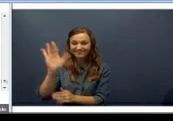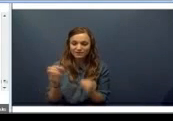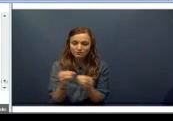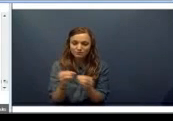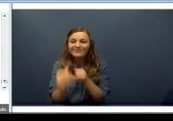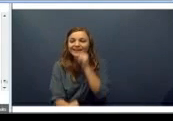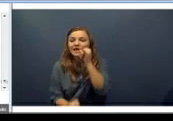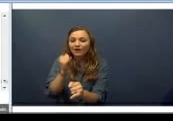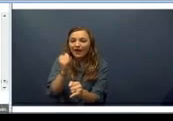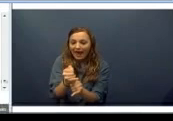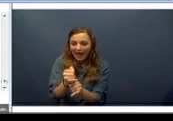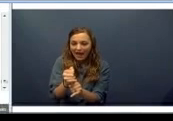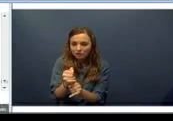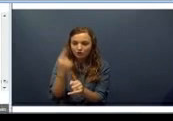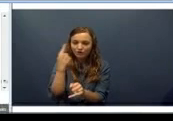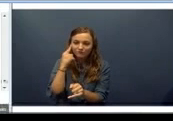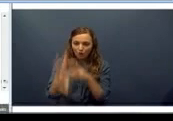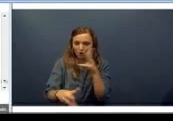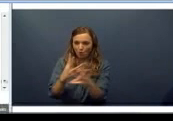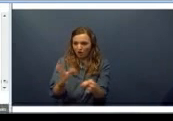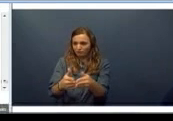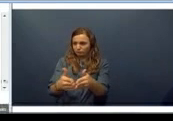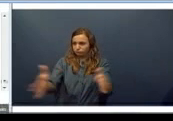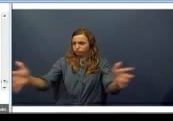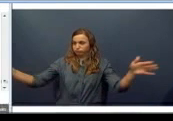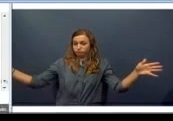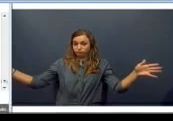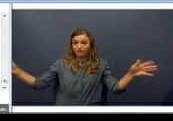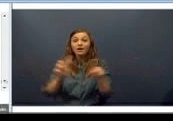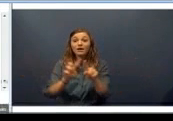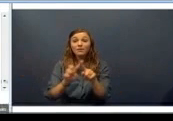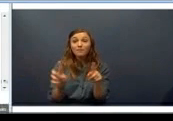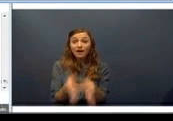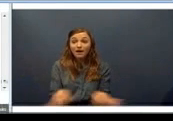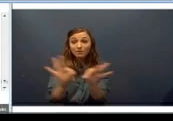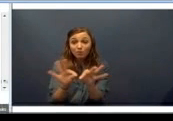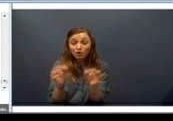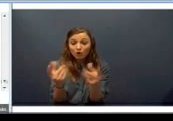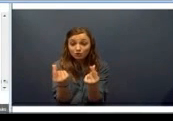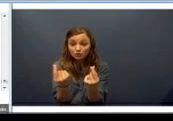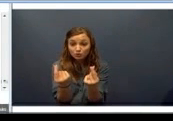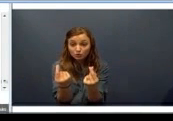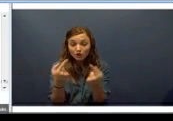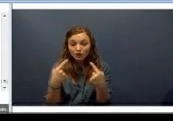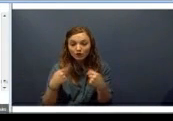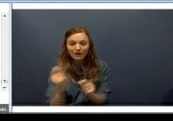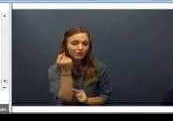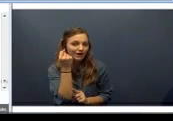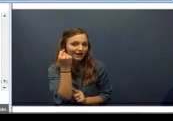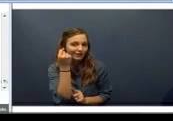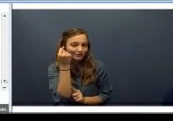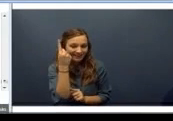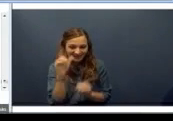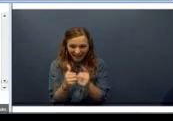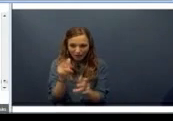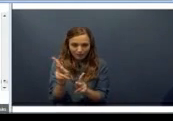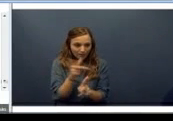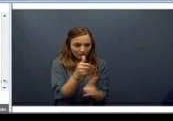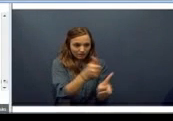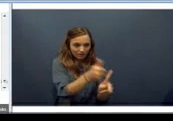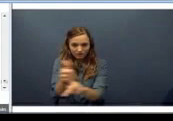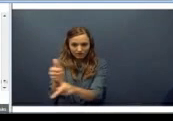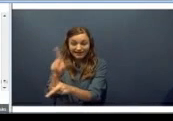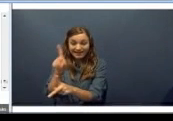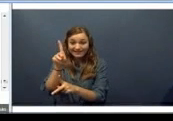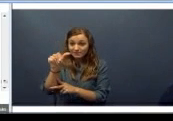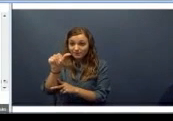an international guideline that's used by many other governments around the world. But one of the most important things you can do is try to